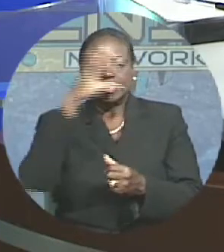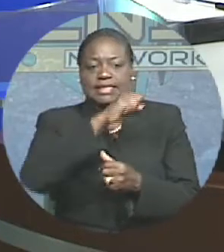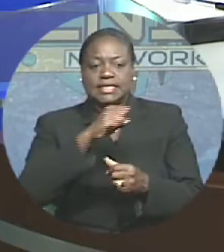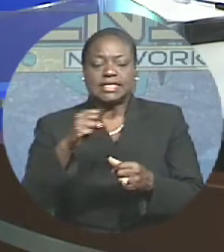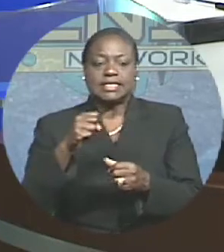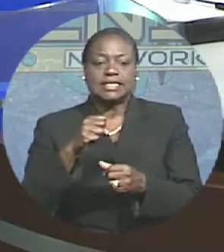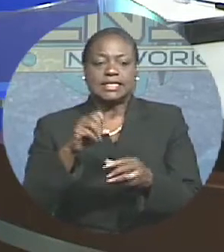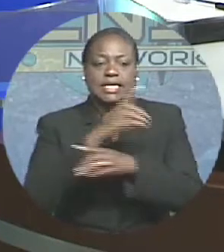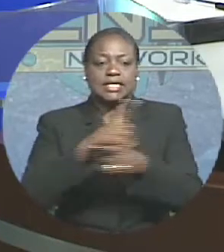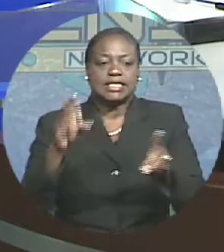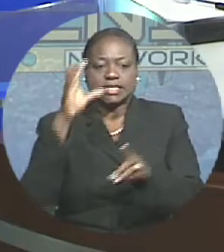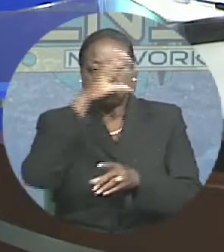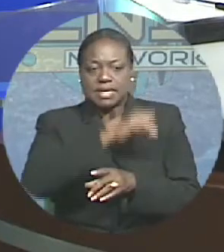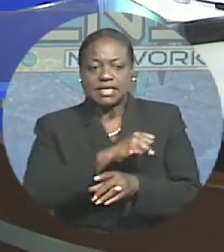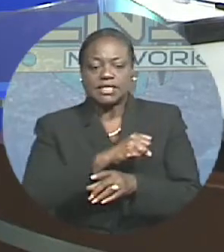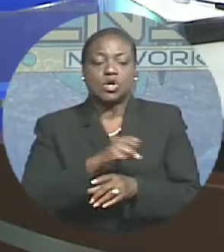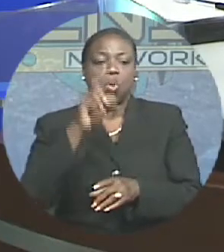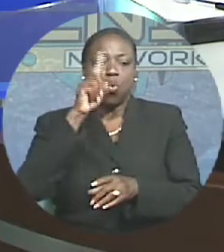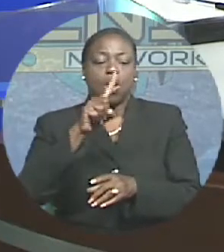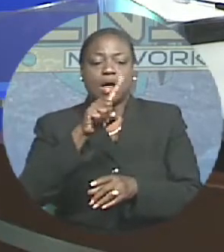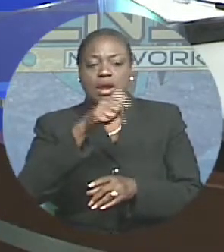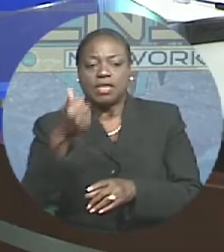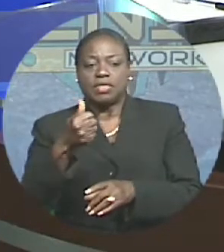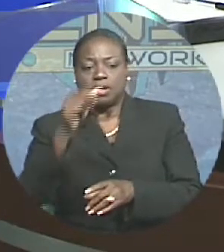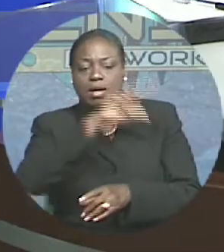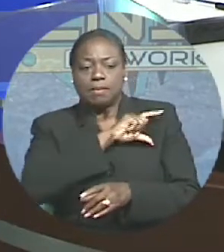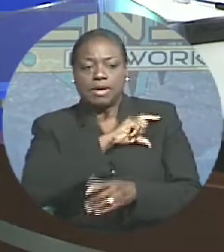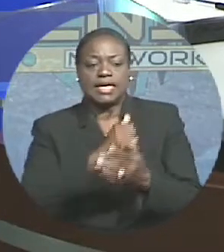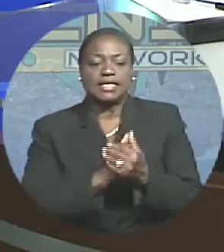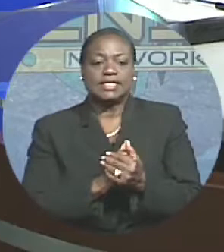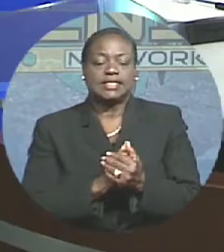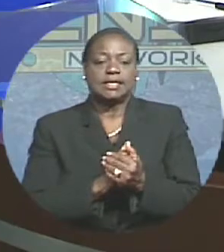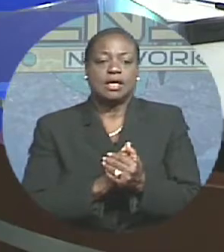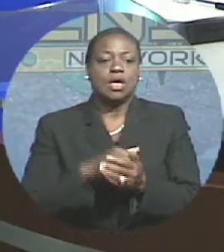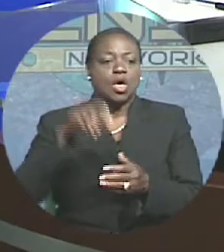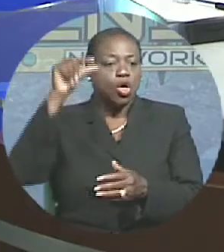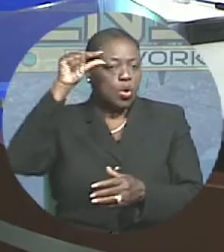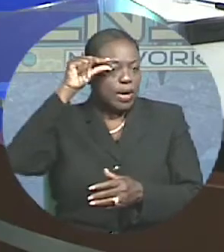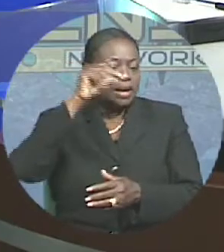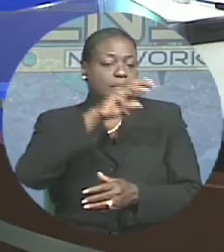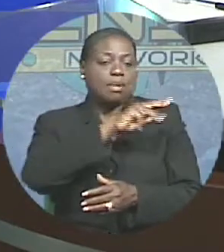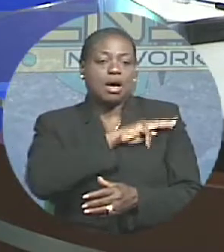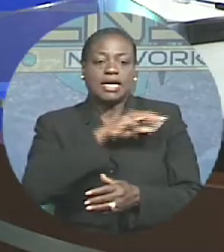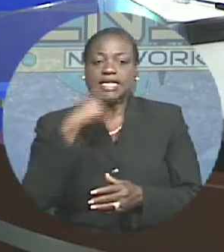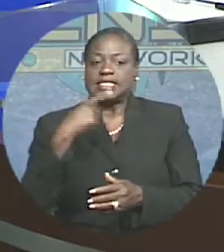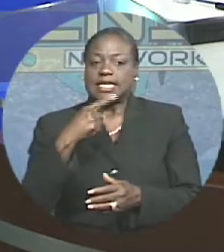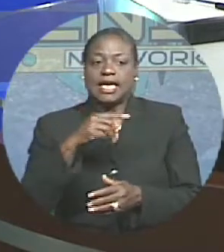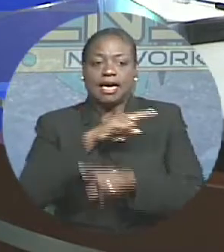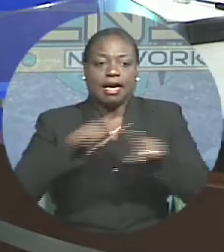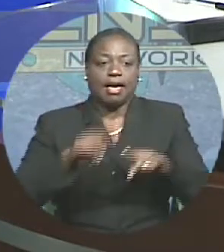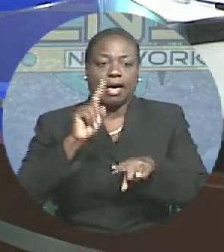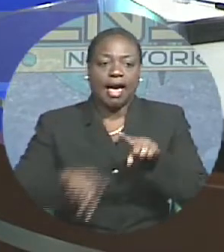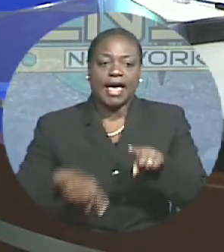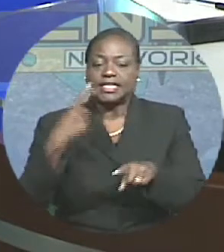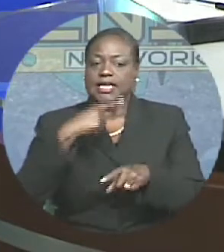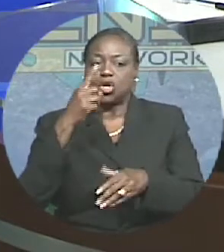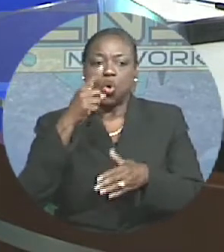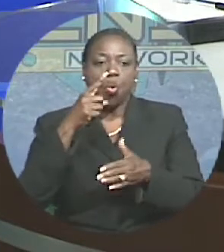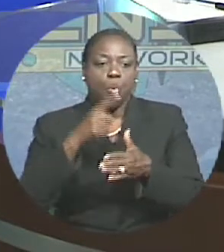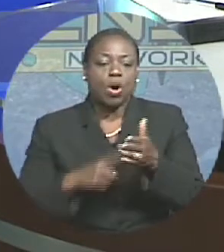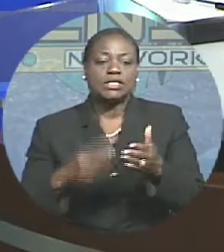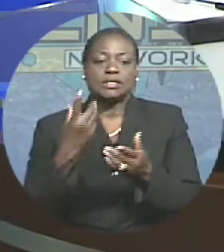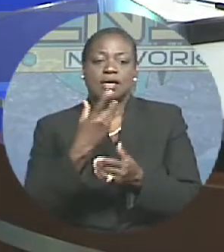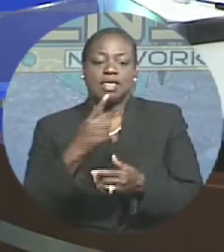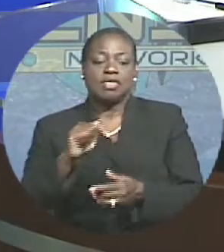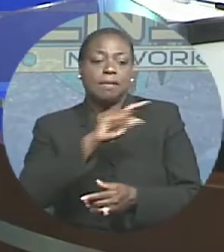reason. Deputy Commissioner Quinn McCartney telling reporters today that he was not at liberty to discuss what offense the officer committed, but said